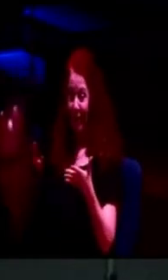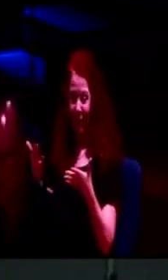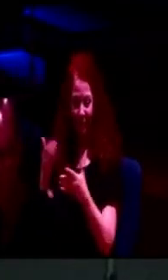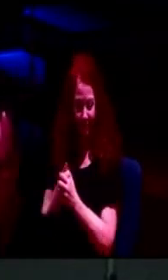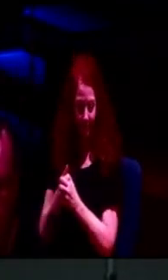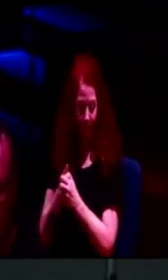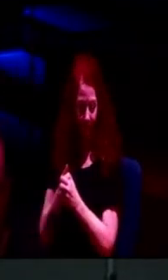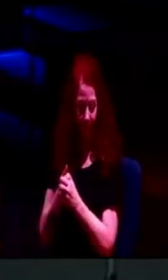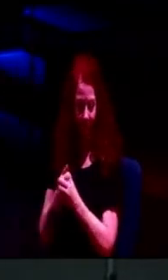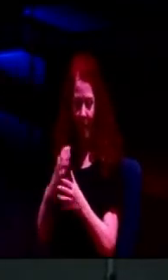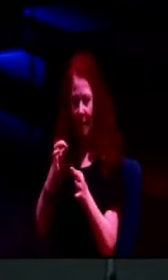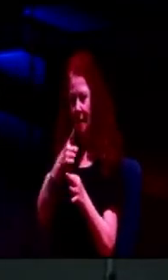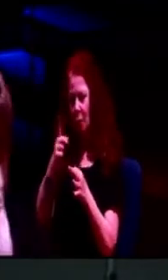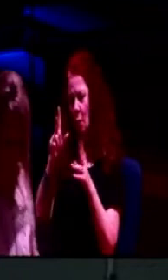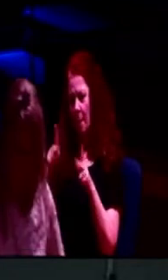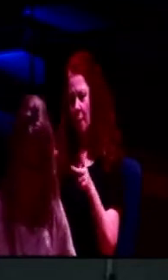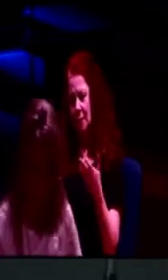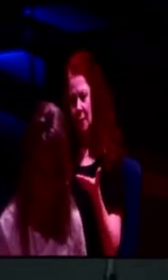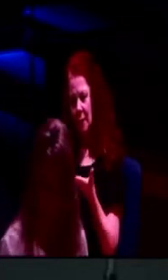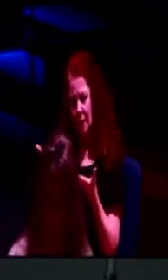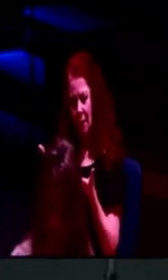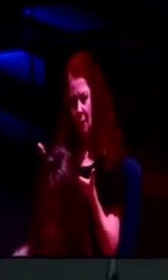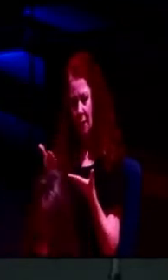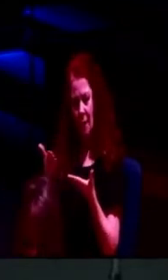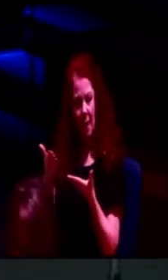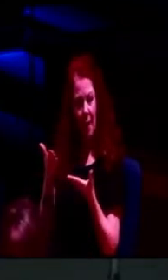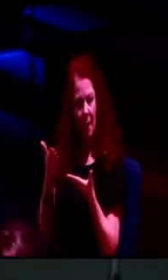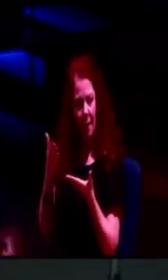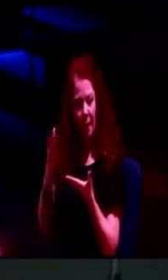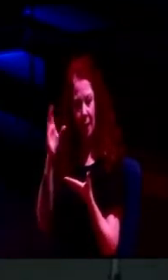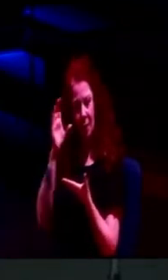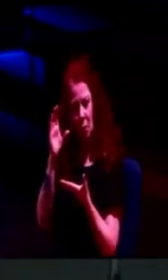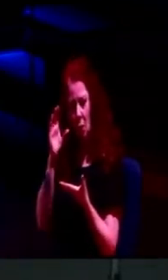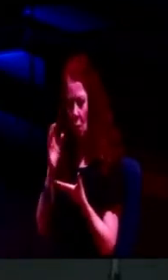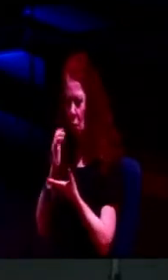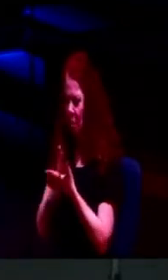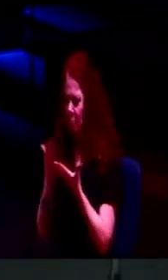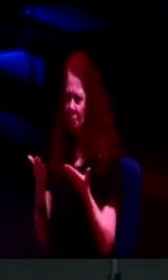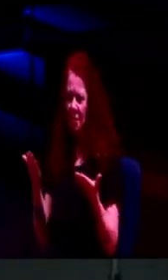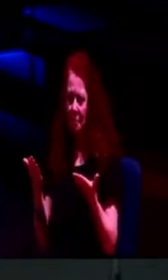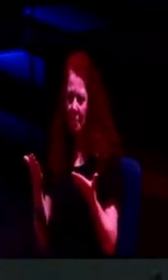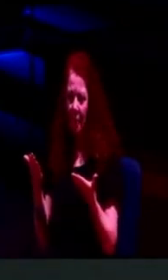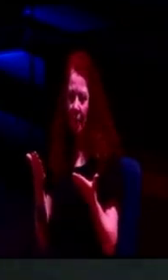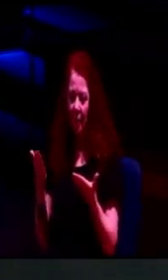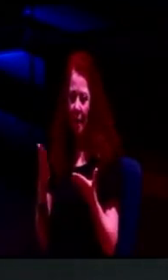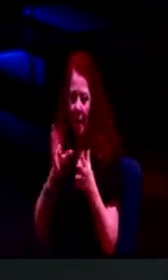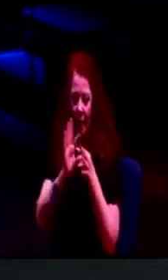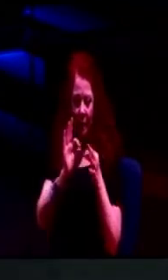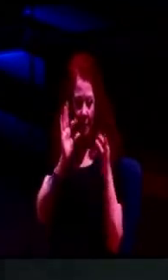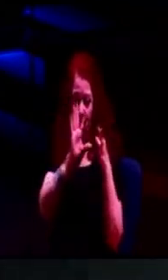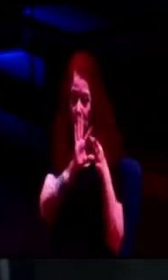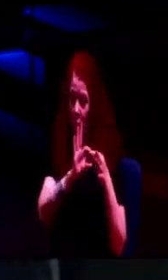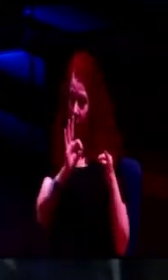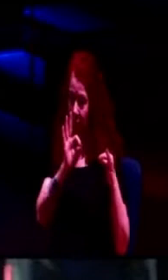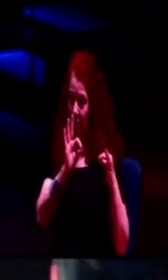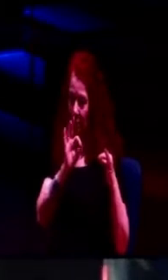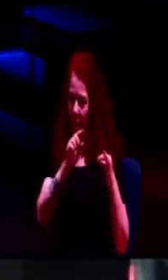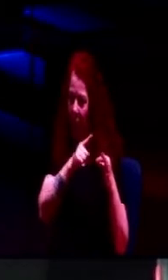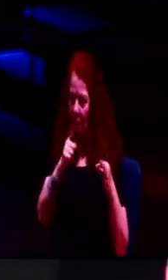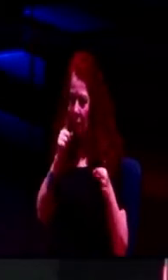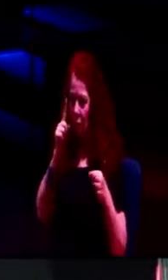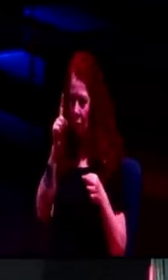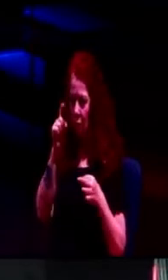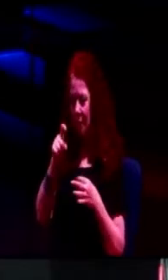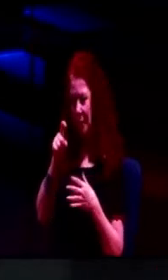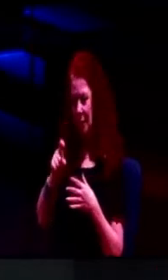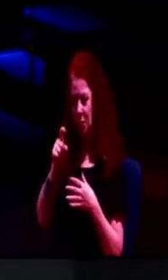that maybe has felt something or maybe heard something in this story that has moved you to a place where you need to reconsider the value of the kingdom of heaven, I'm going to give you that